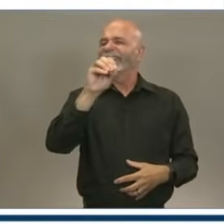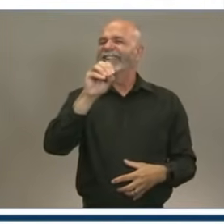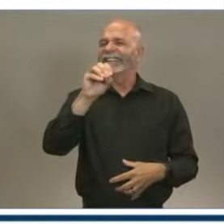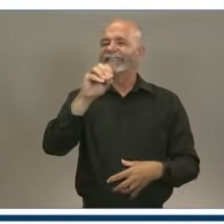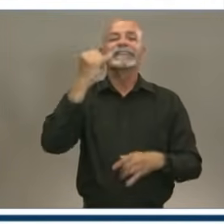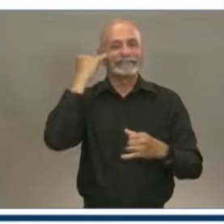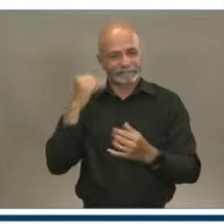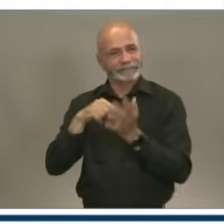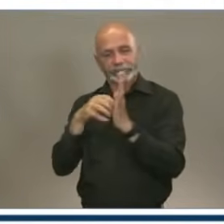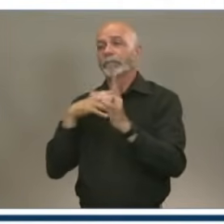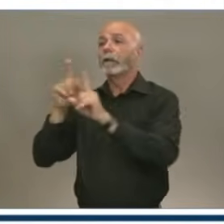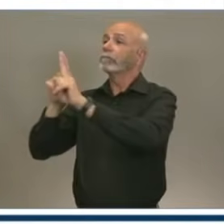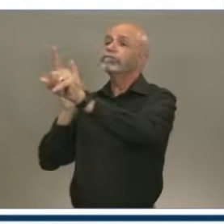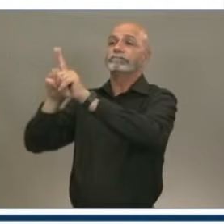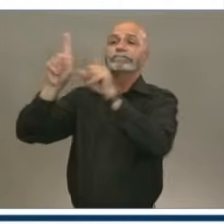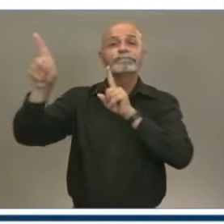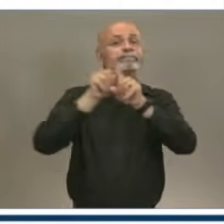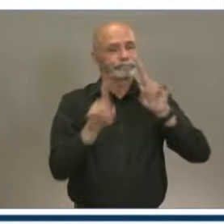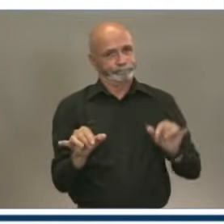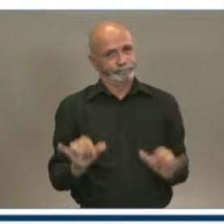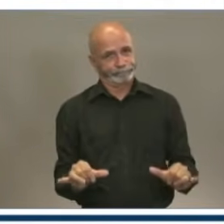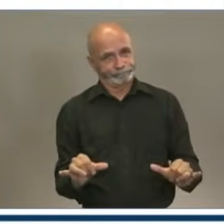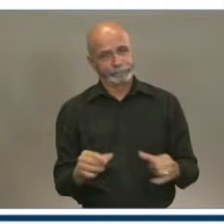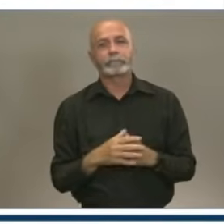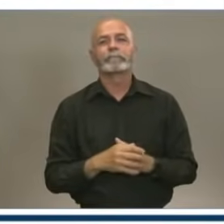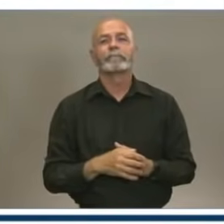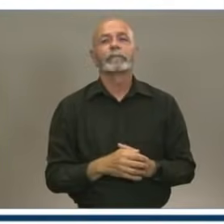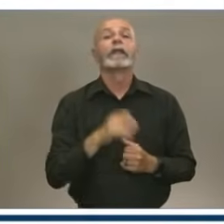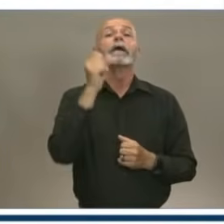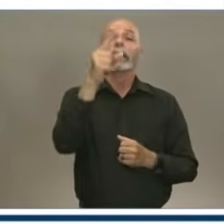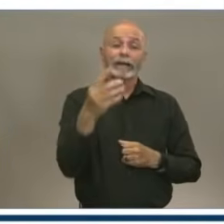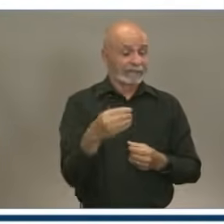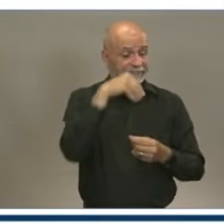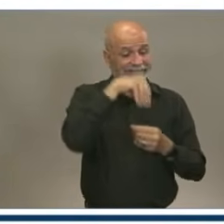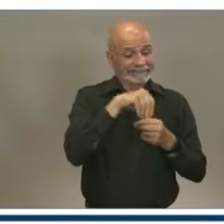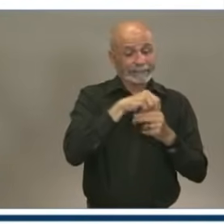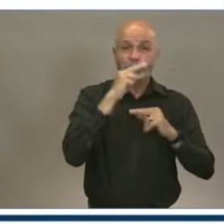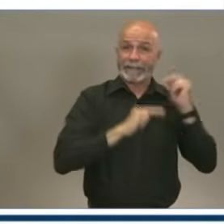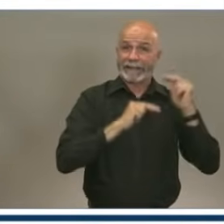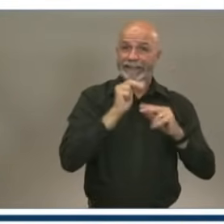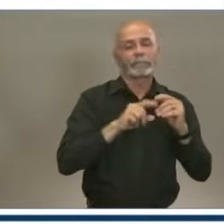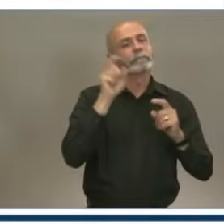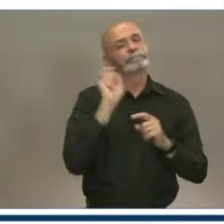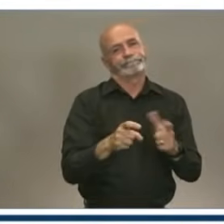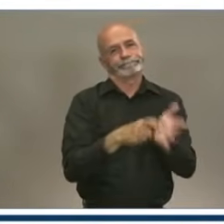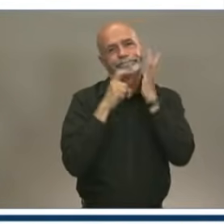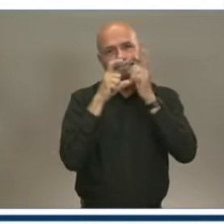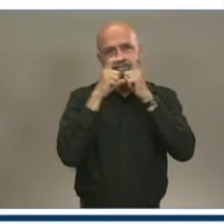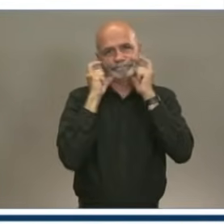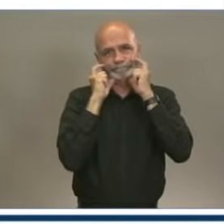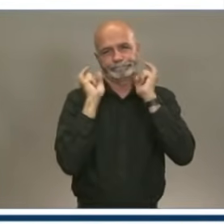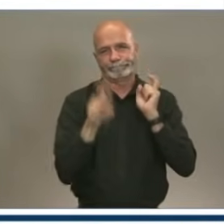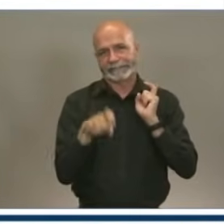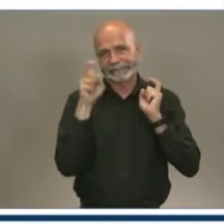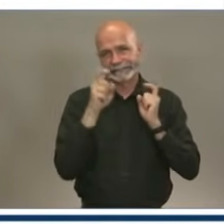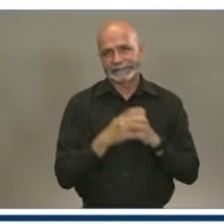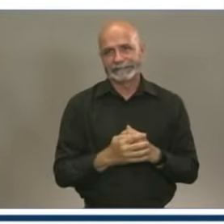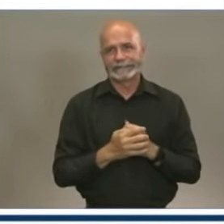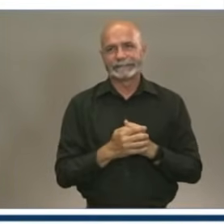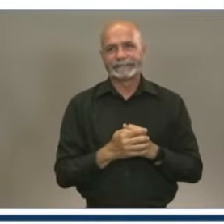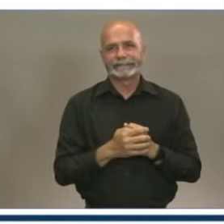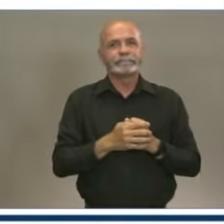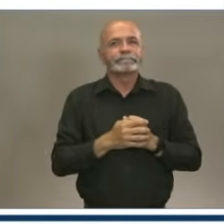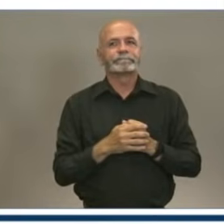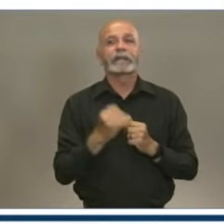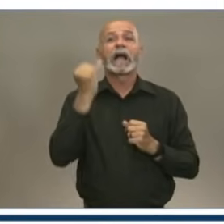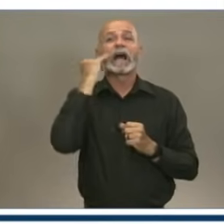to be required in indoor public places where many of these gatherings are typically held. For an informal gathering, just getting together with